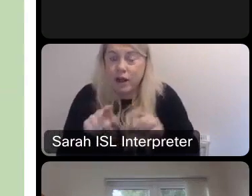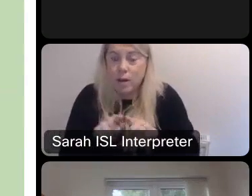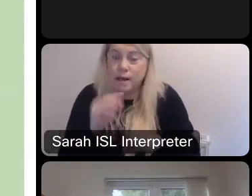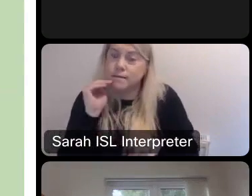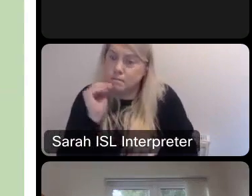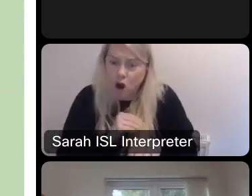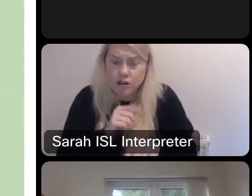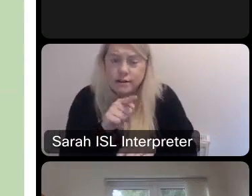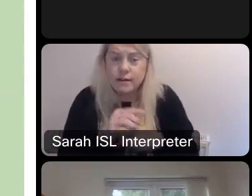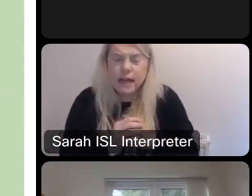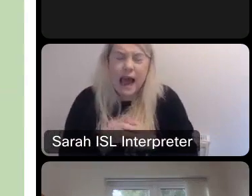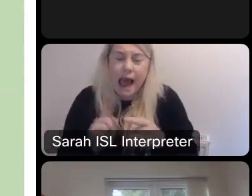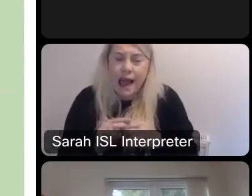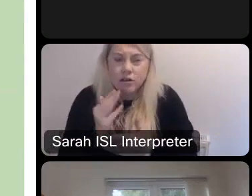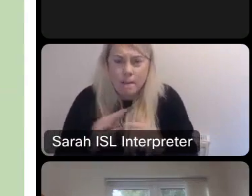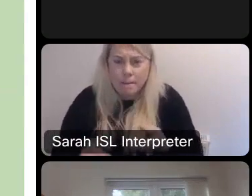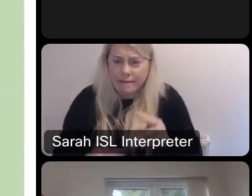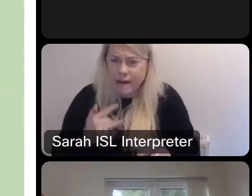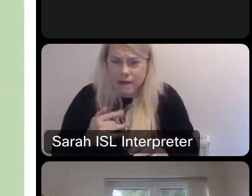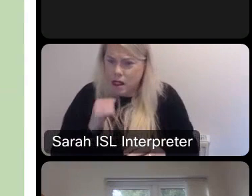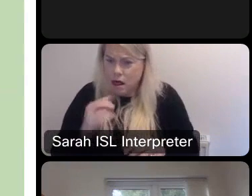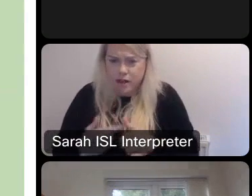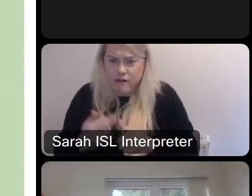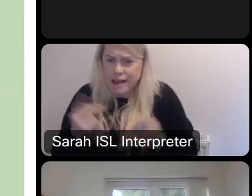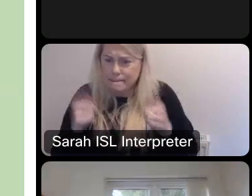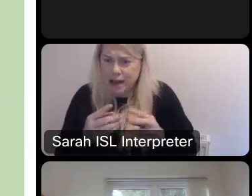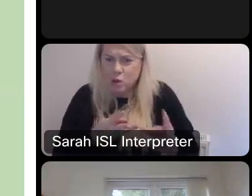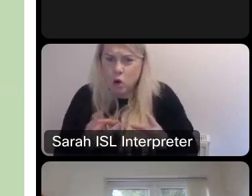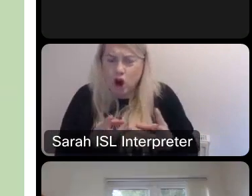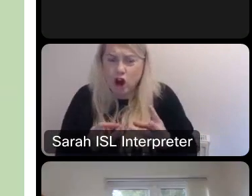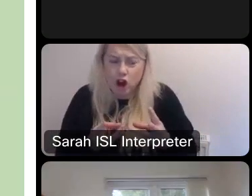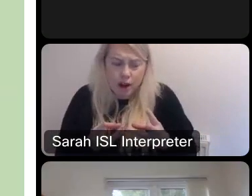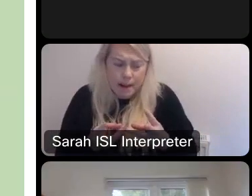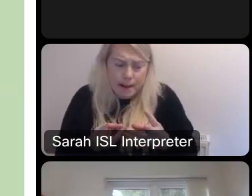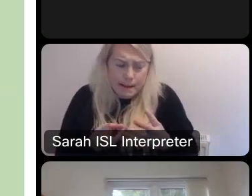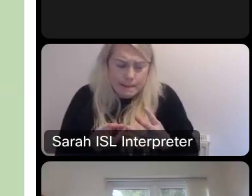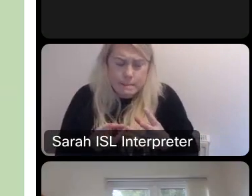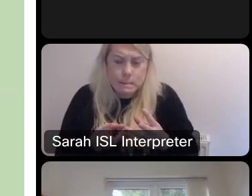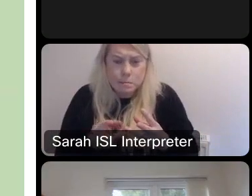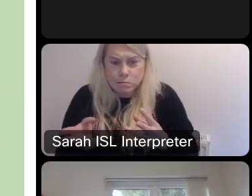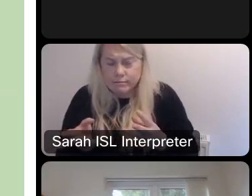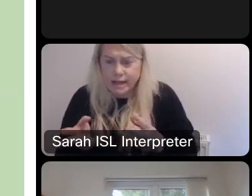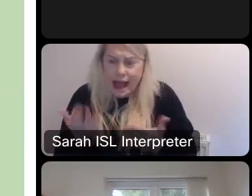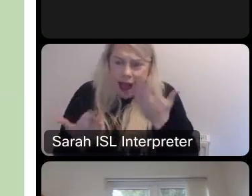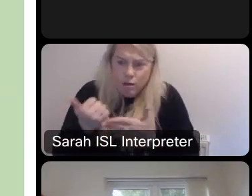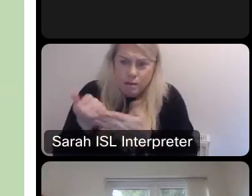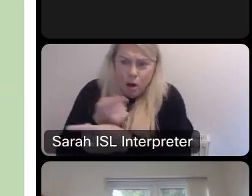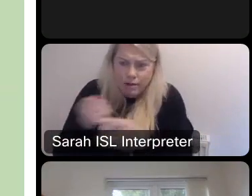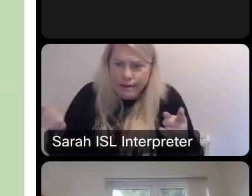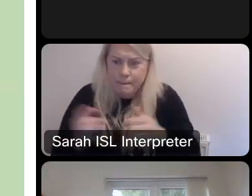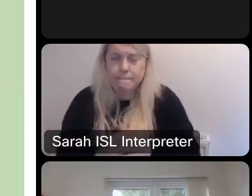if they, you know, if you don't feel ready to return to work. And I suppose, yeah, it's really looking at how we support